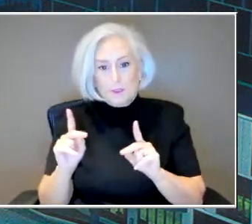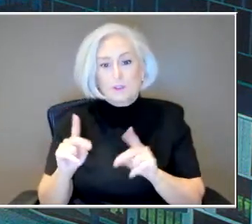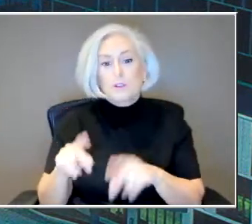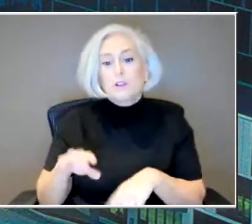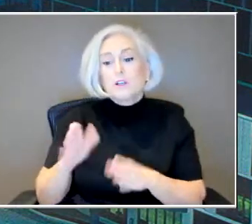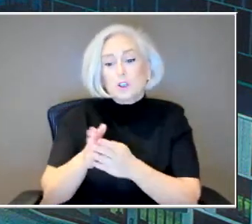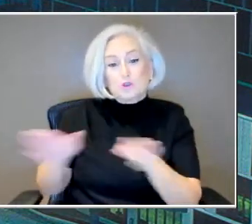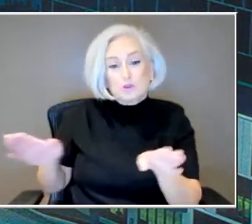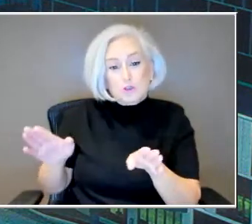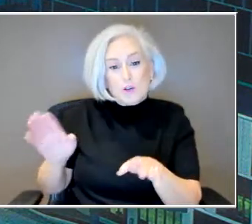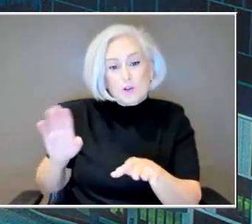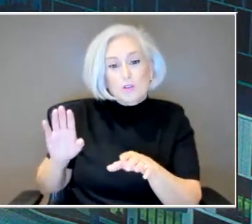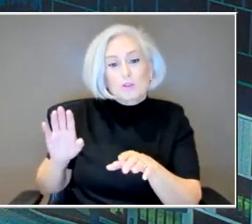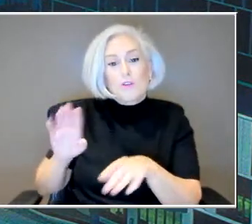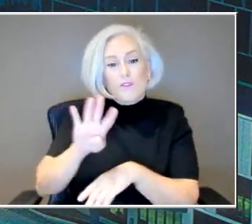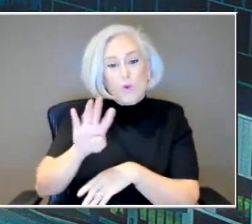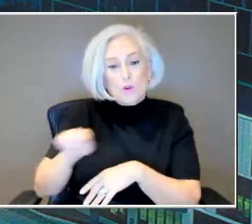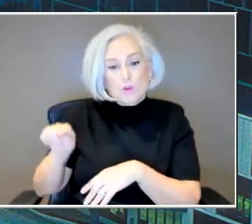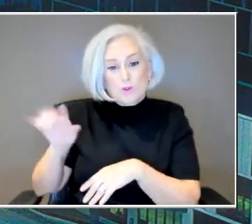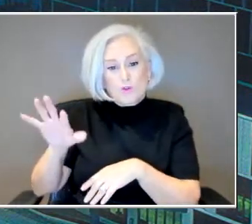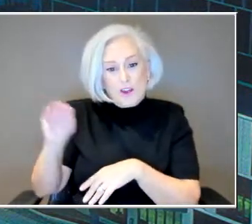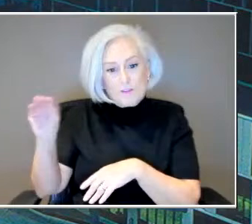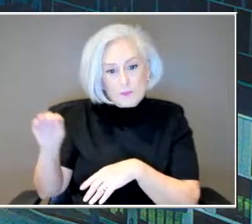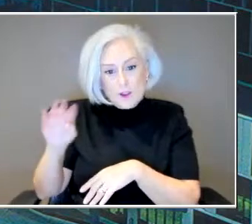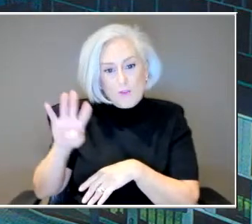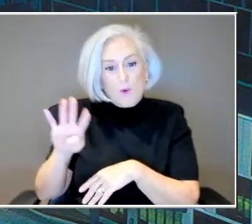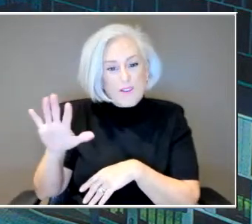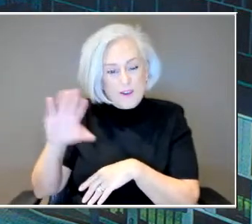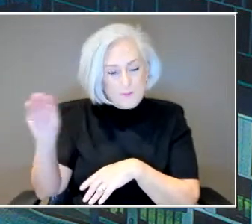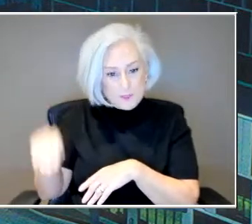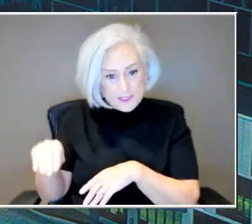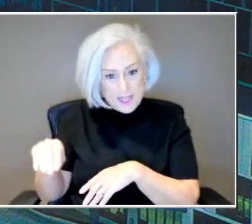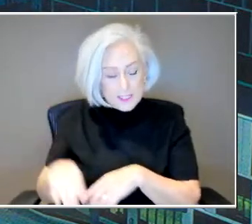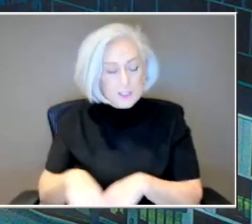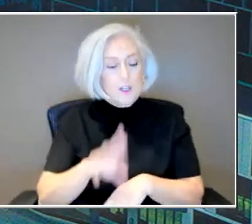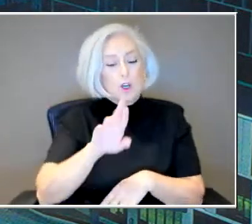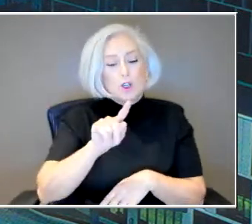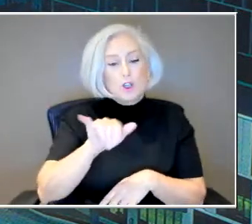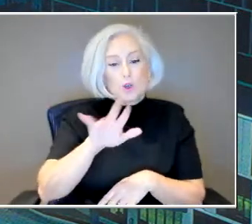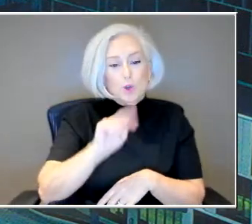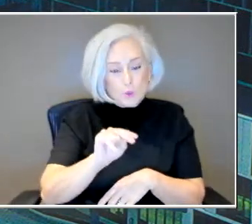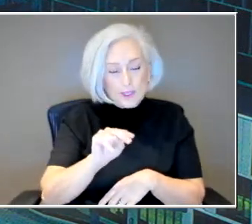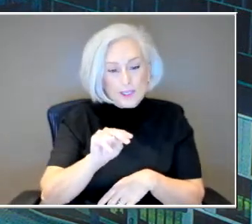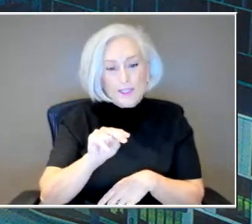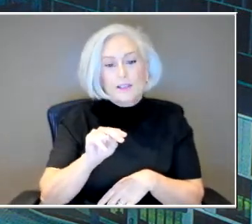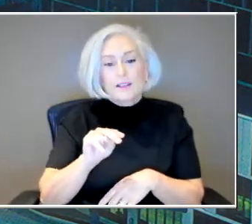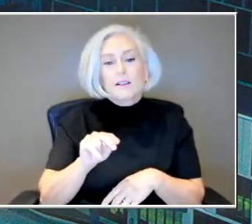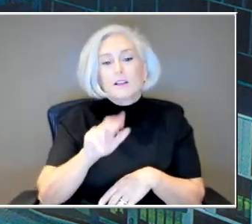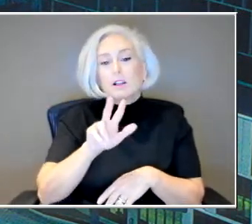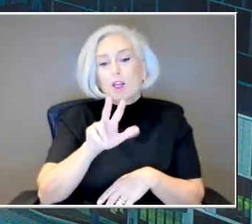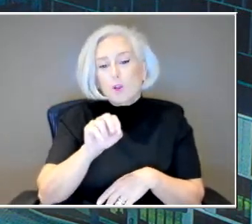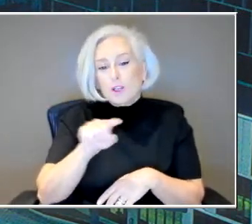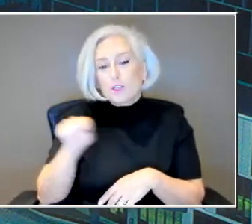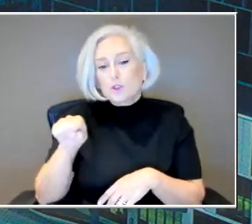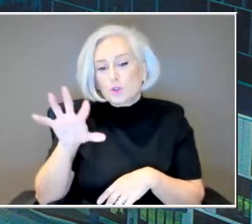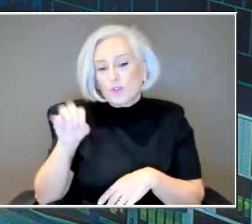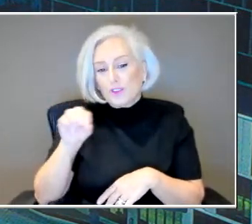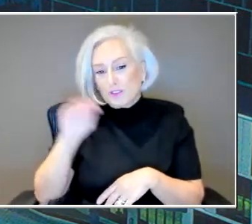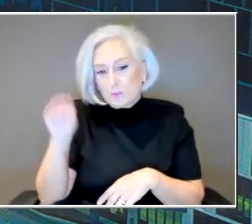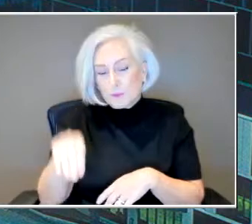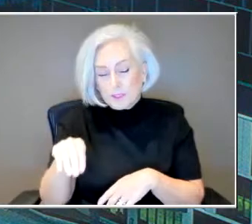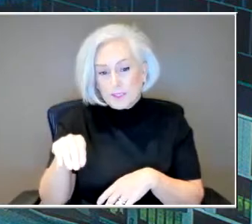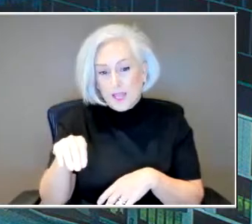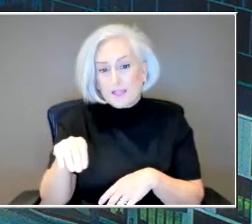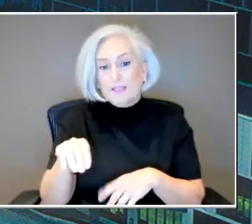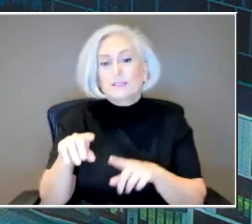to 5%, so it's tremendously increased. And then the risk of uterine cancer can be anywhere between 30 to 50% depending on the gene, which is less